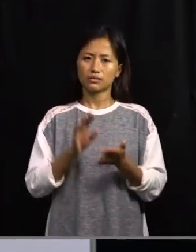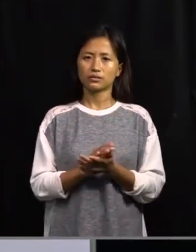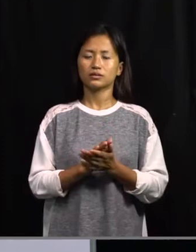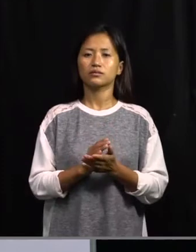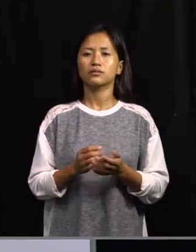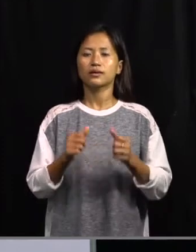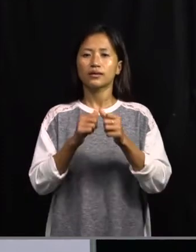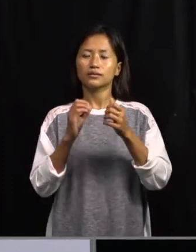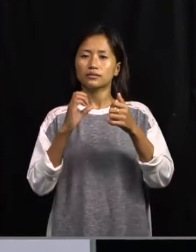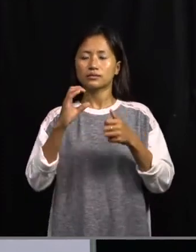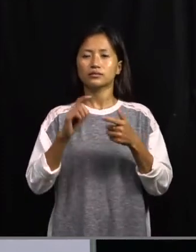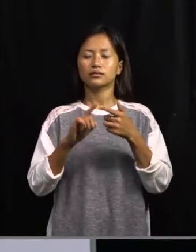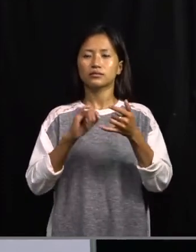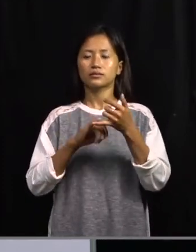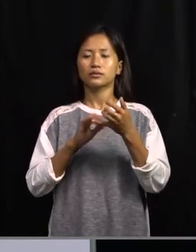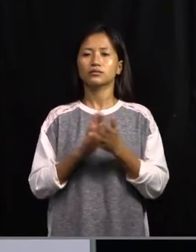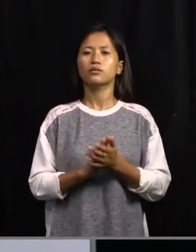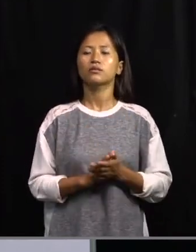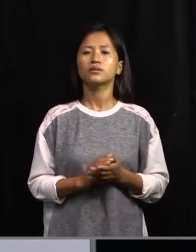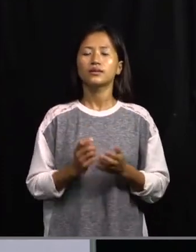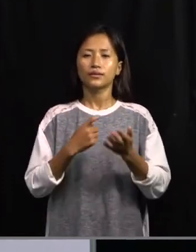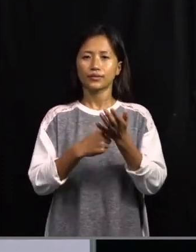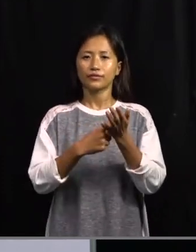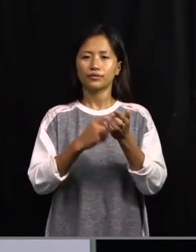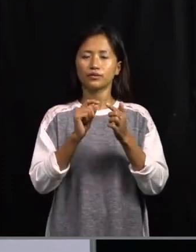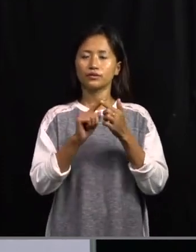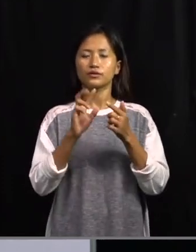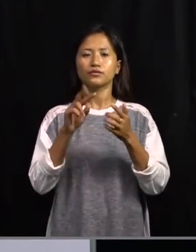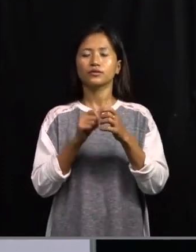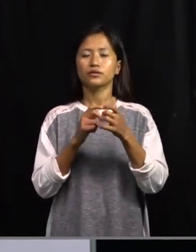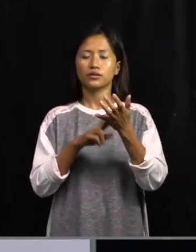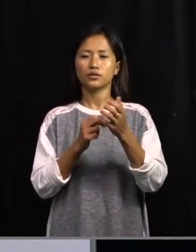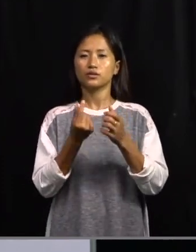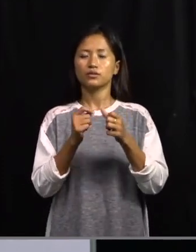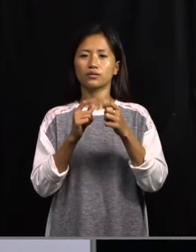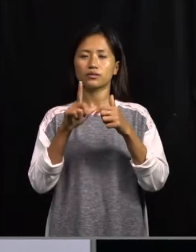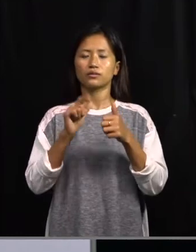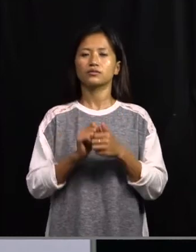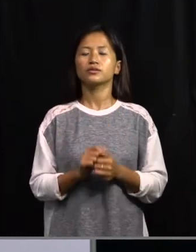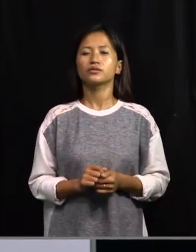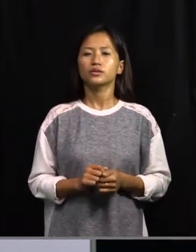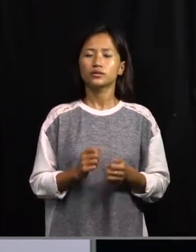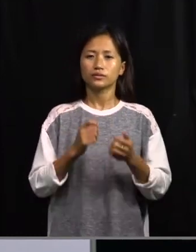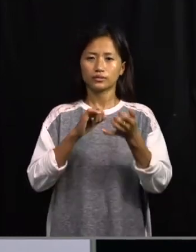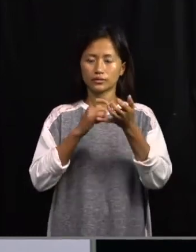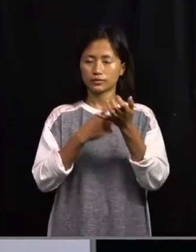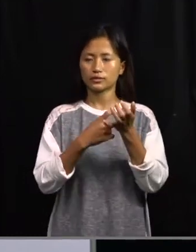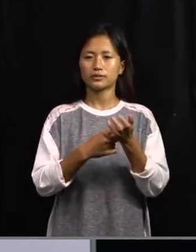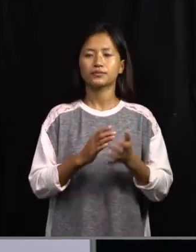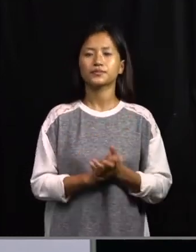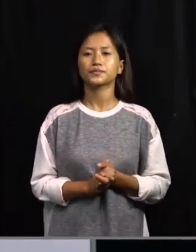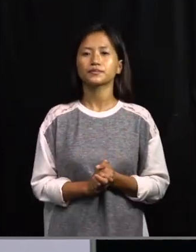be called revenue receipts, meaning the government is estimating some revenue to be